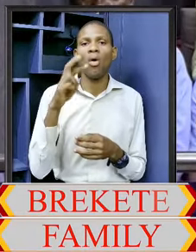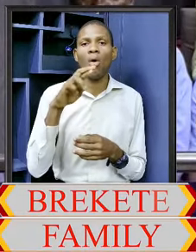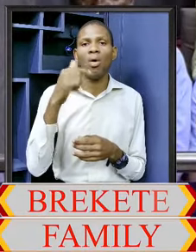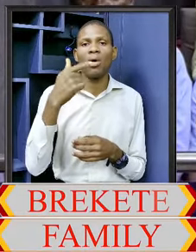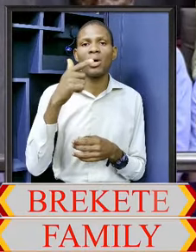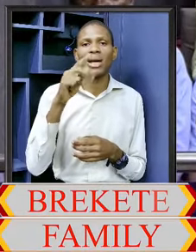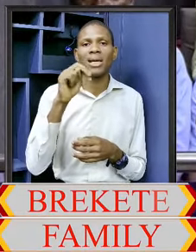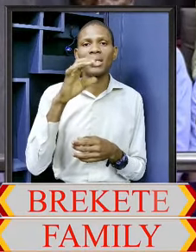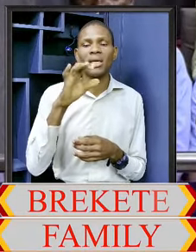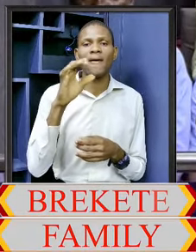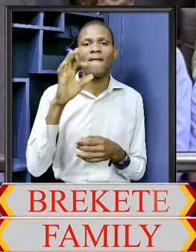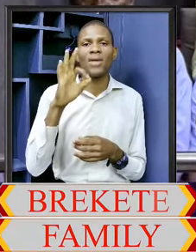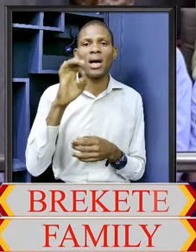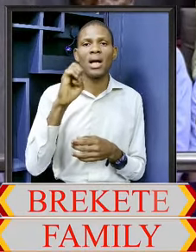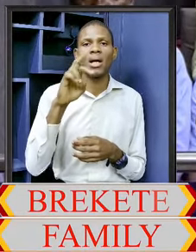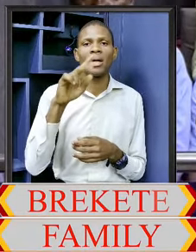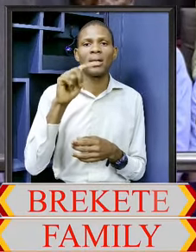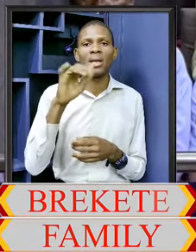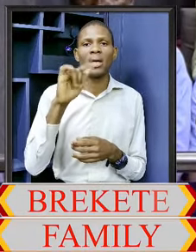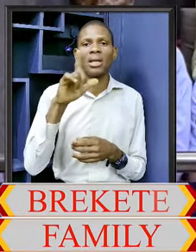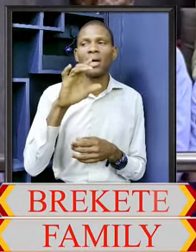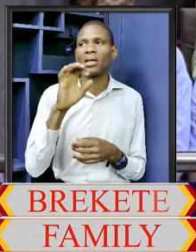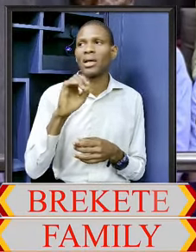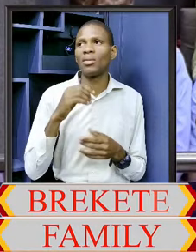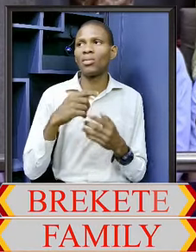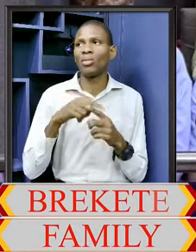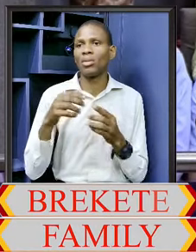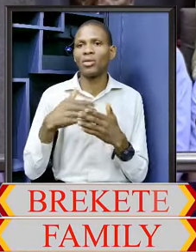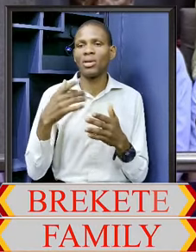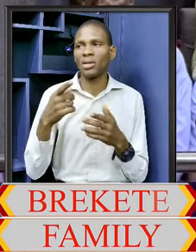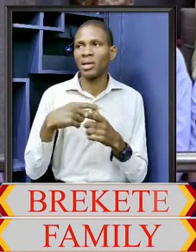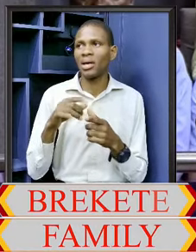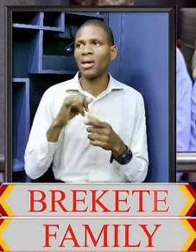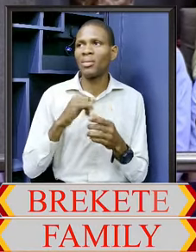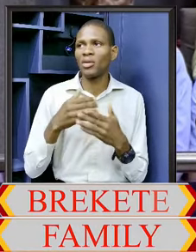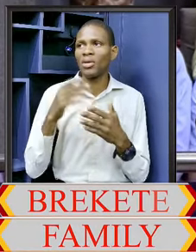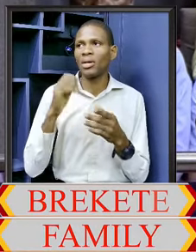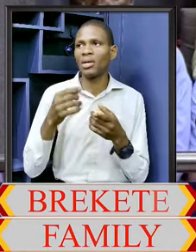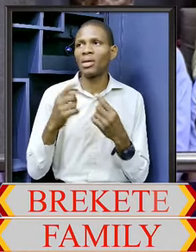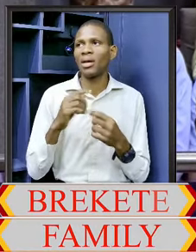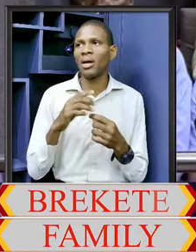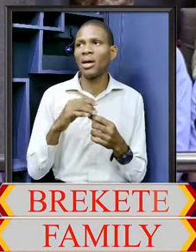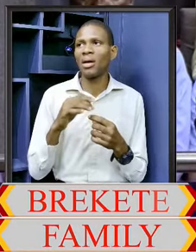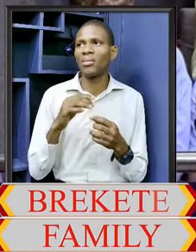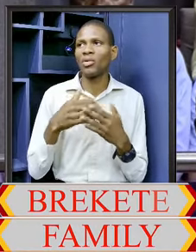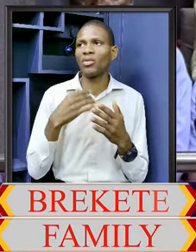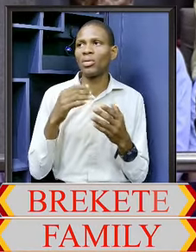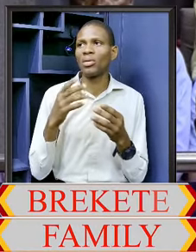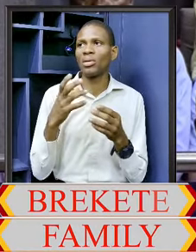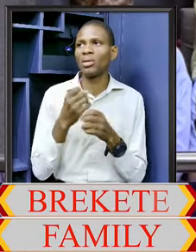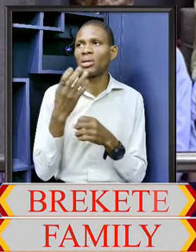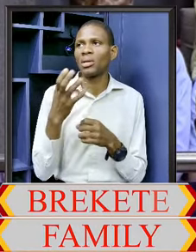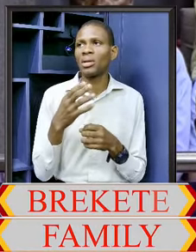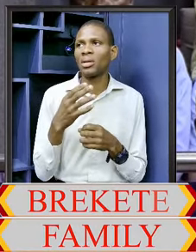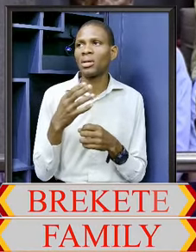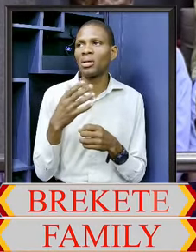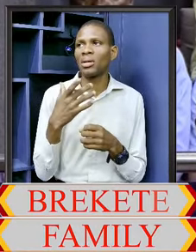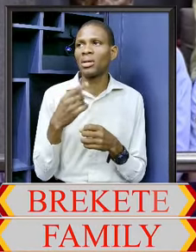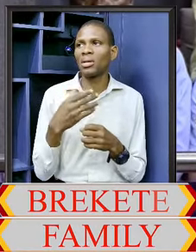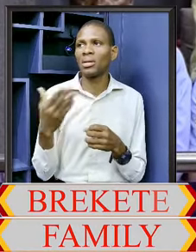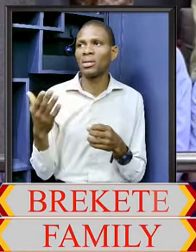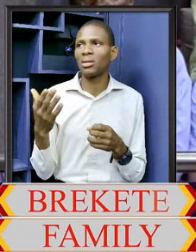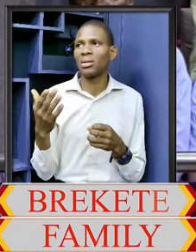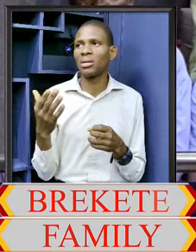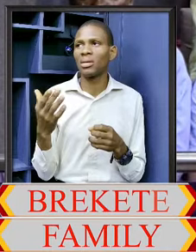But before then, we reached like, I've been coming for like 1 week before he give us. So before reaching house, the